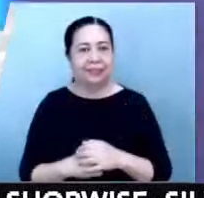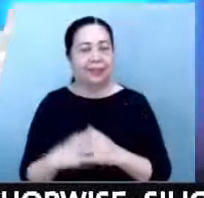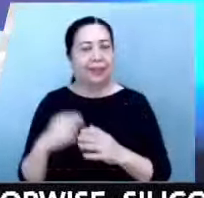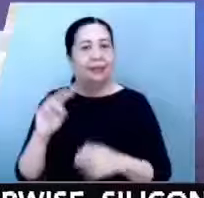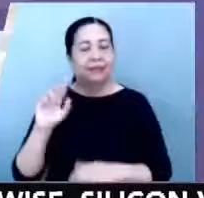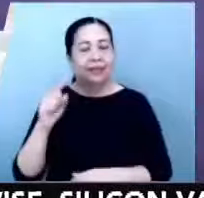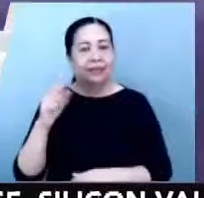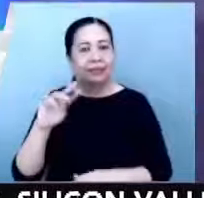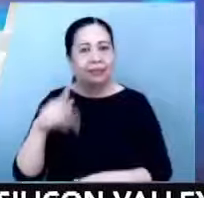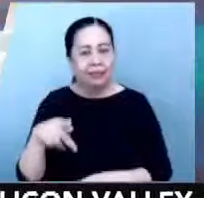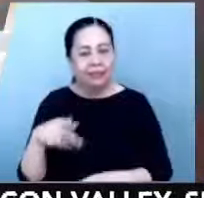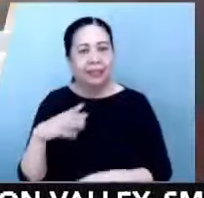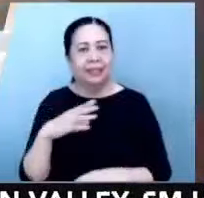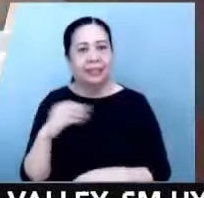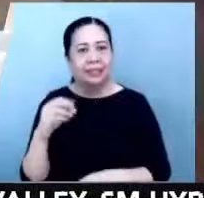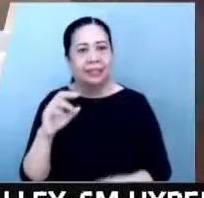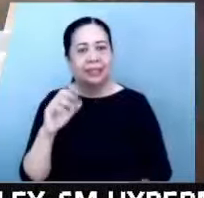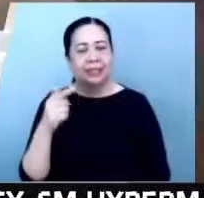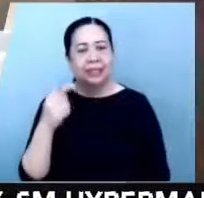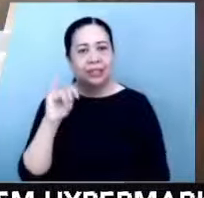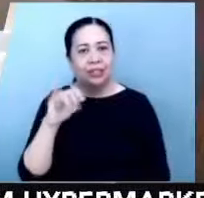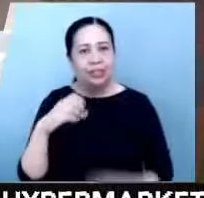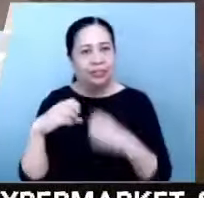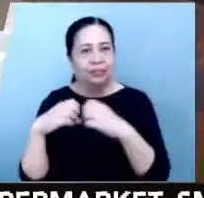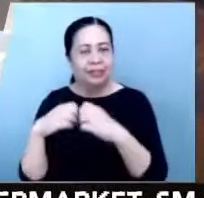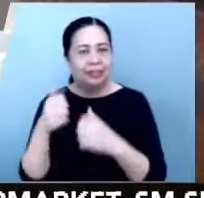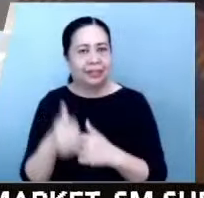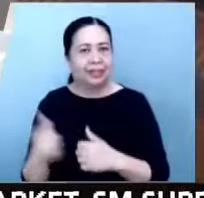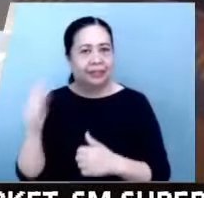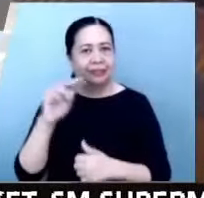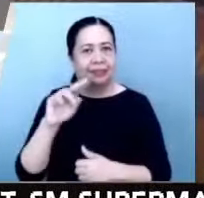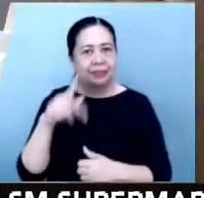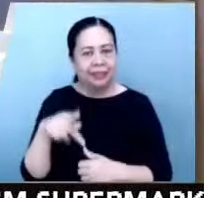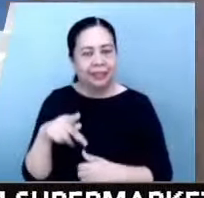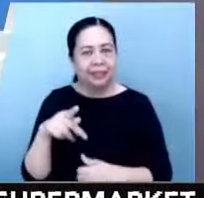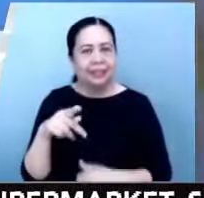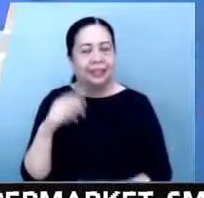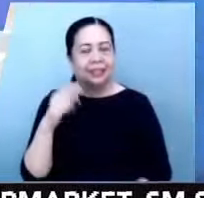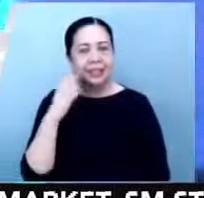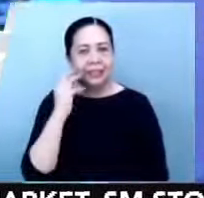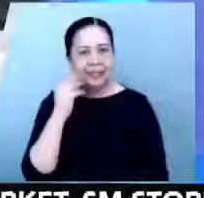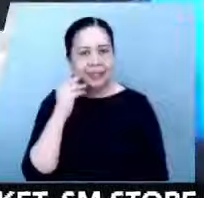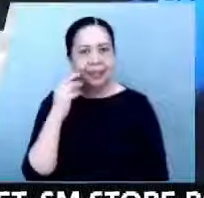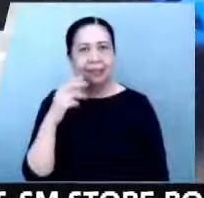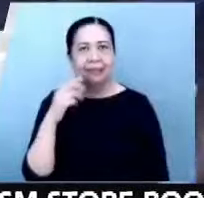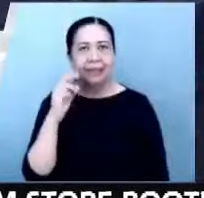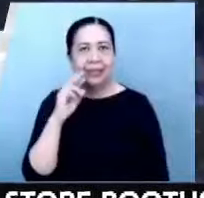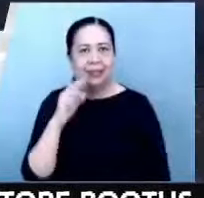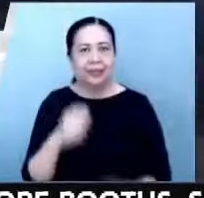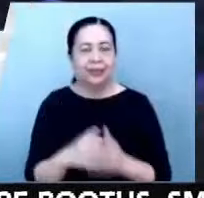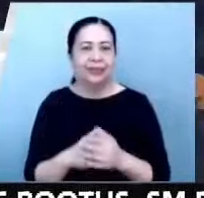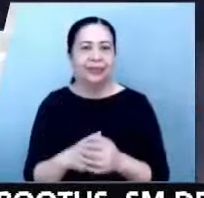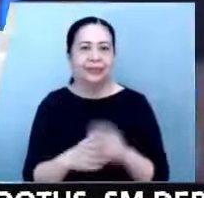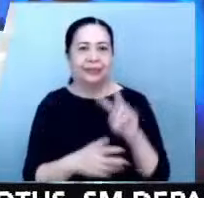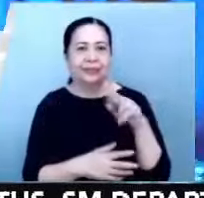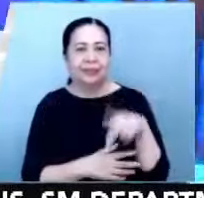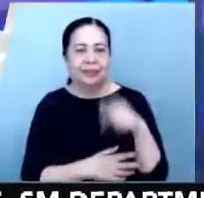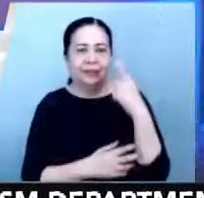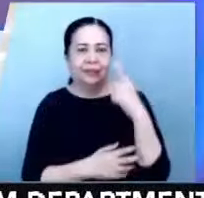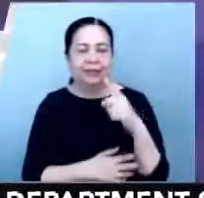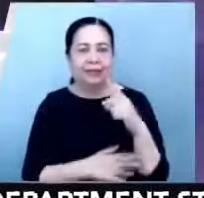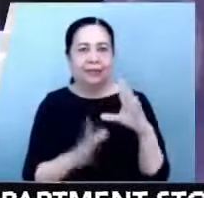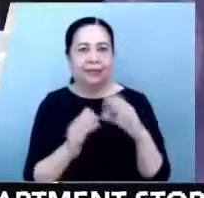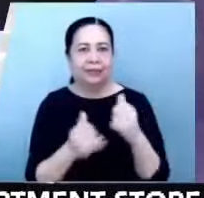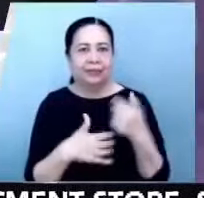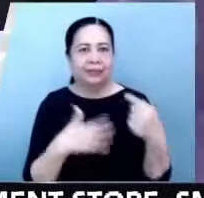Affairs and GMA Pictures Executive Vice President Nessa Valdelion, GMA Vice President for Corporate Affairs and